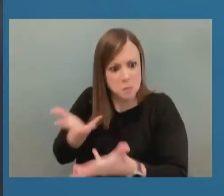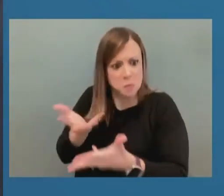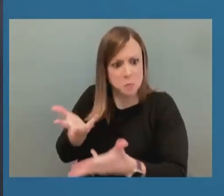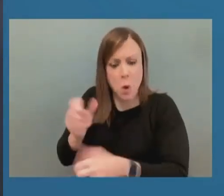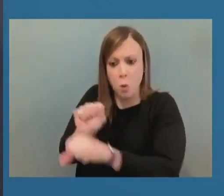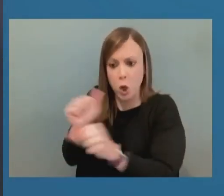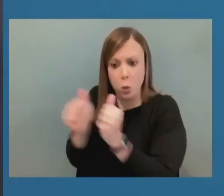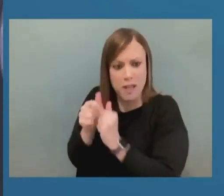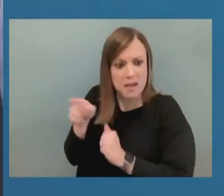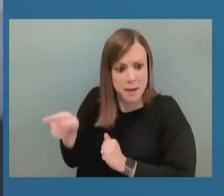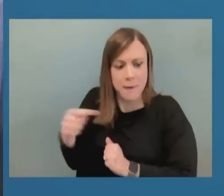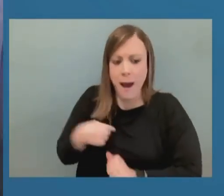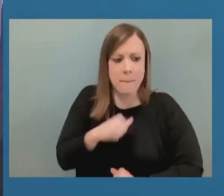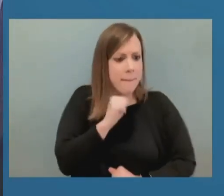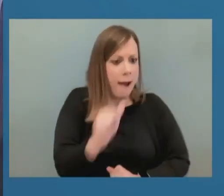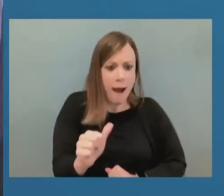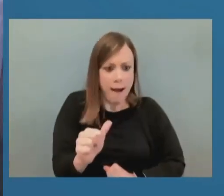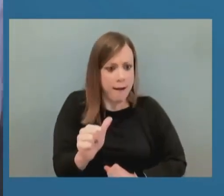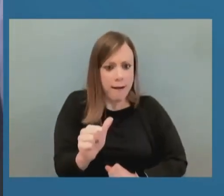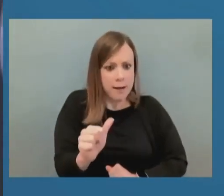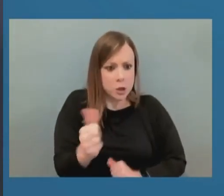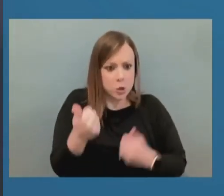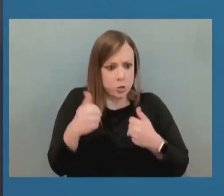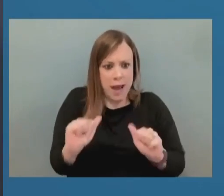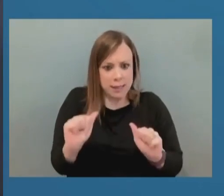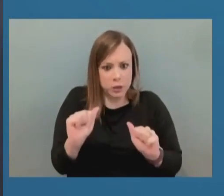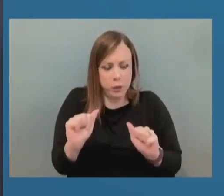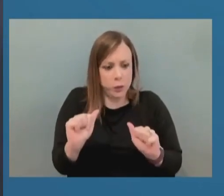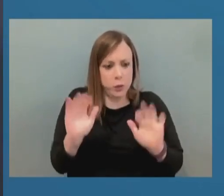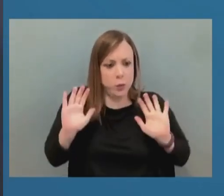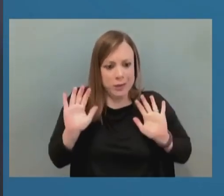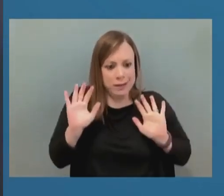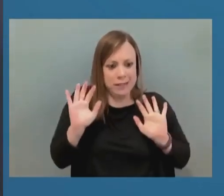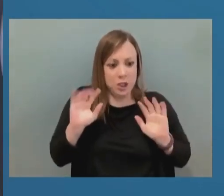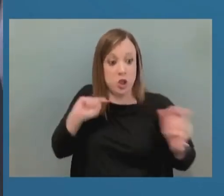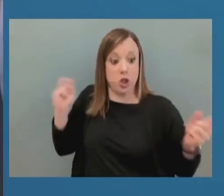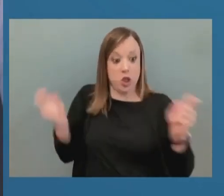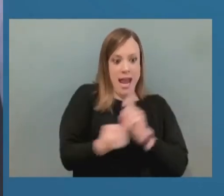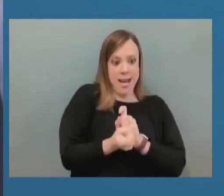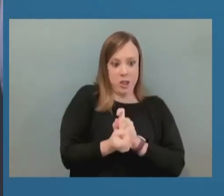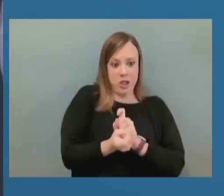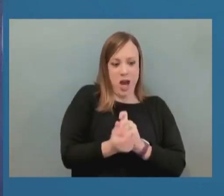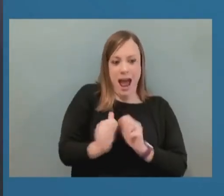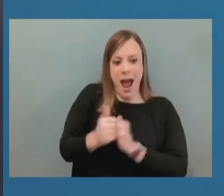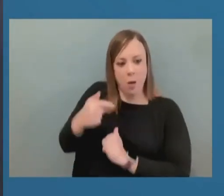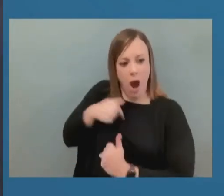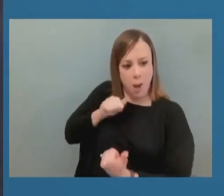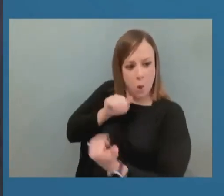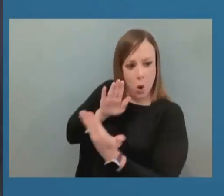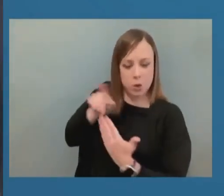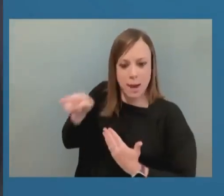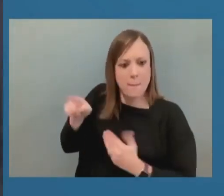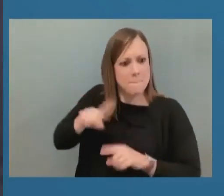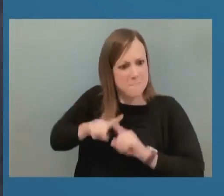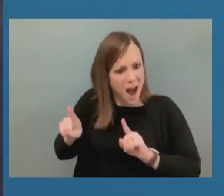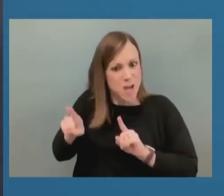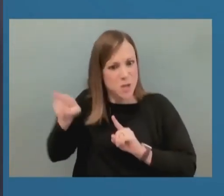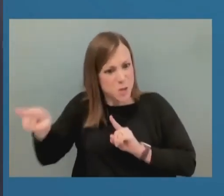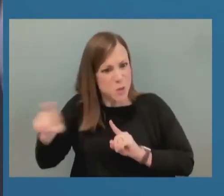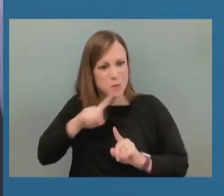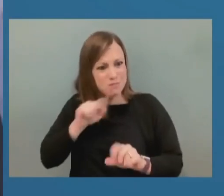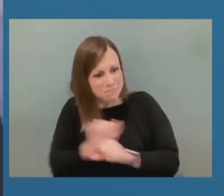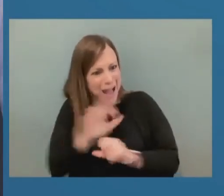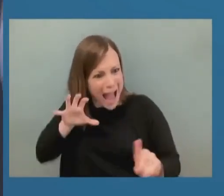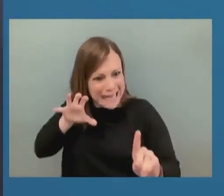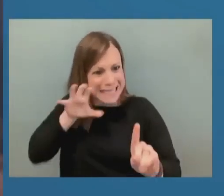in cast a different lens about me. I'm just saying you went too far because you came after New Yorkers. You came after